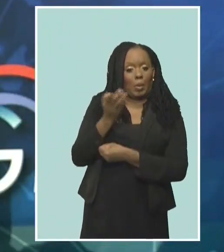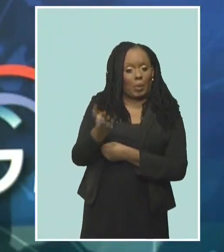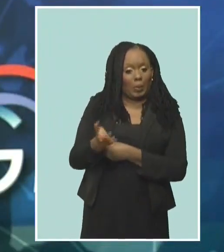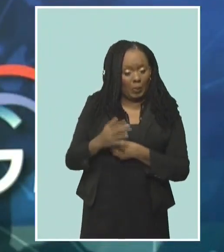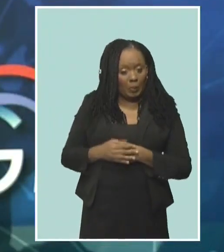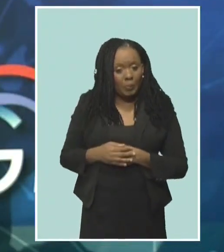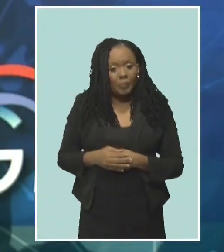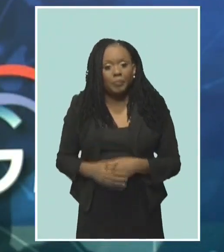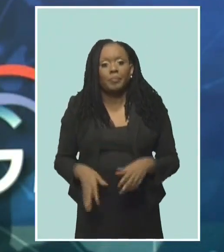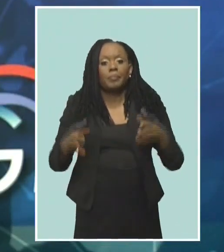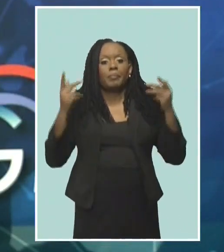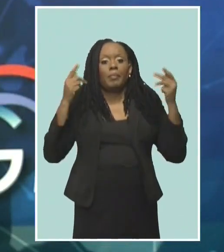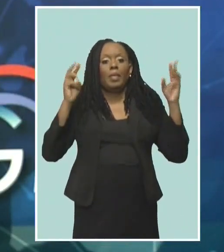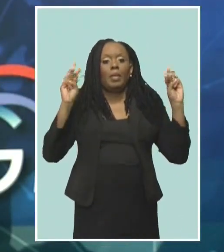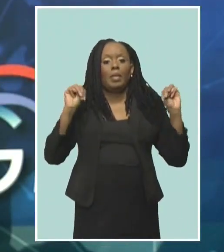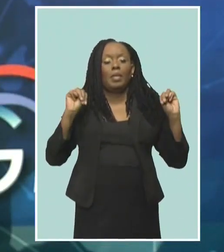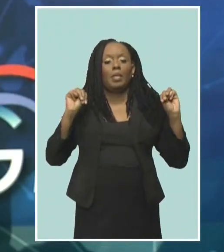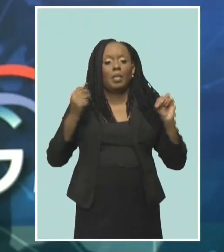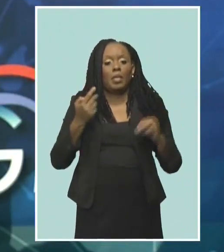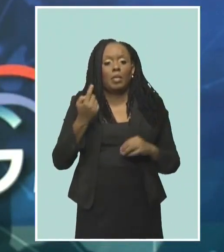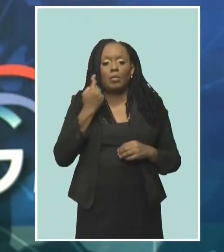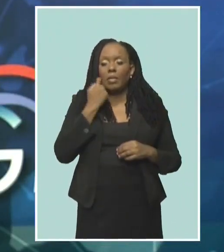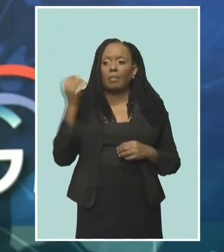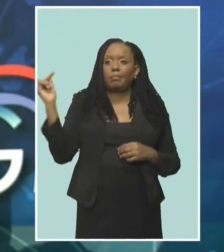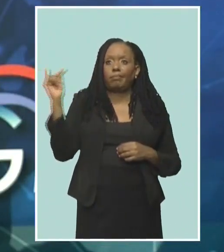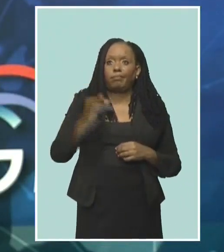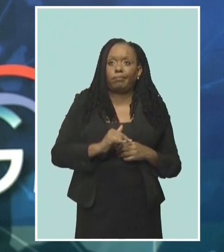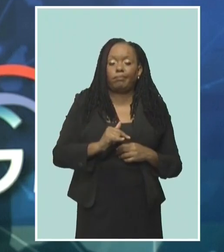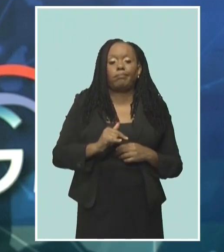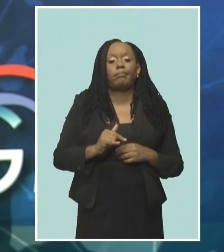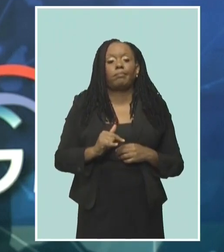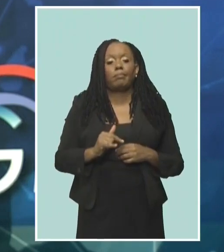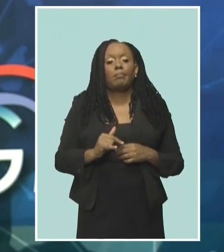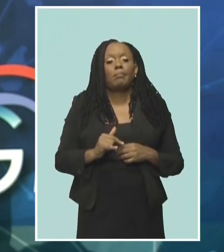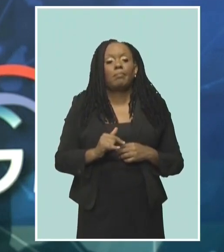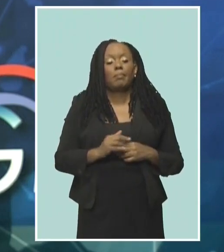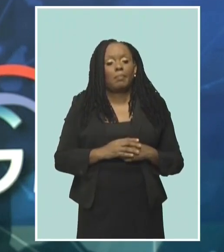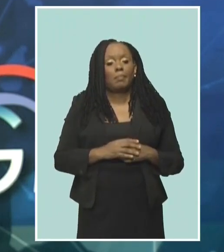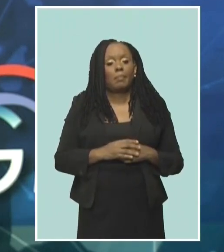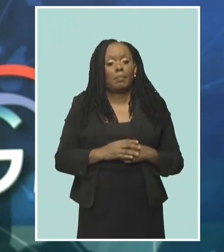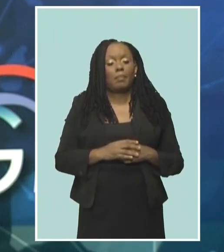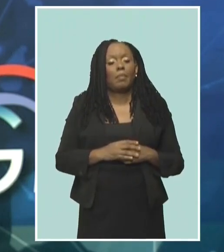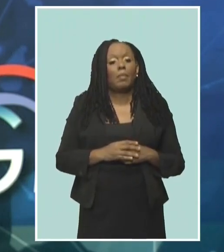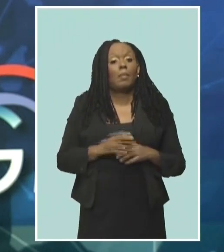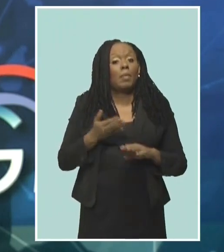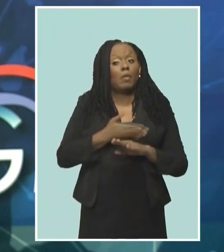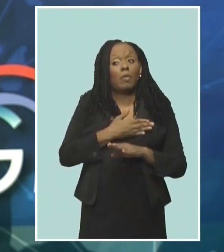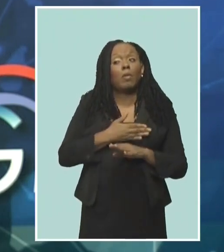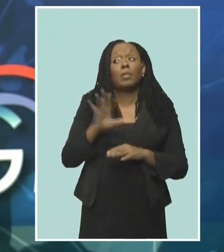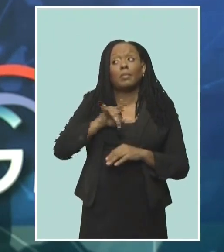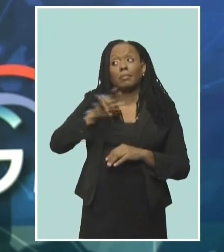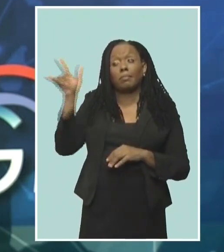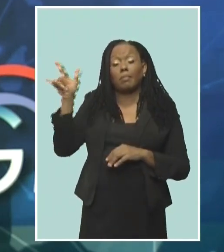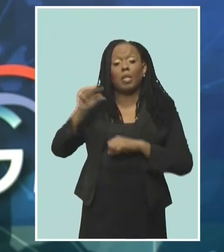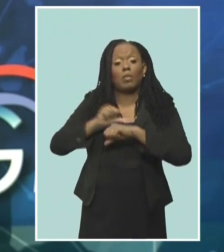Motley, who has just returned from a CARICOM Heads of Government meeting in Grenada, has voiced her strong support for the